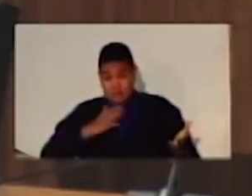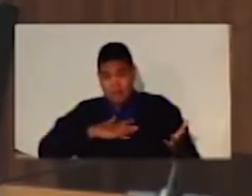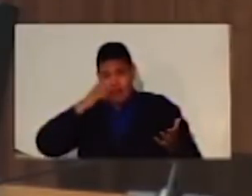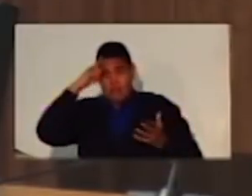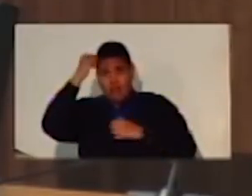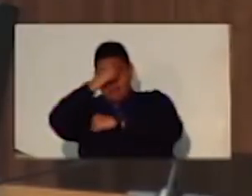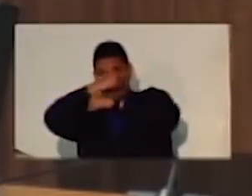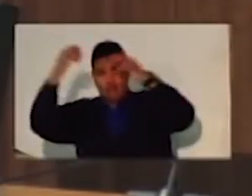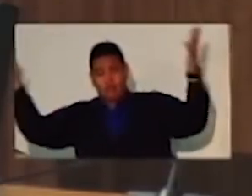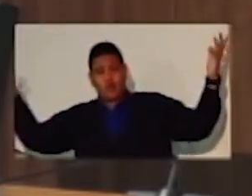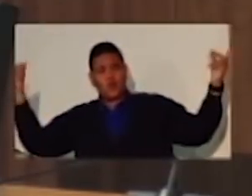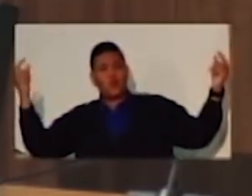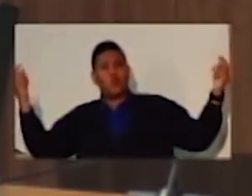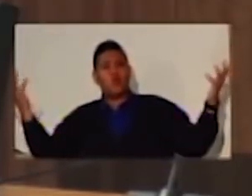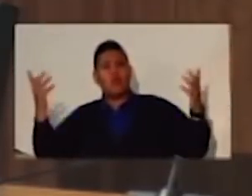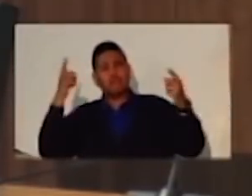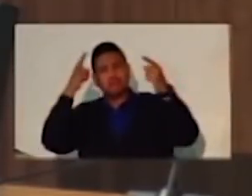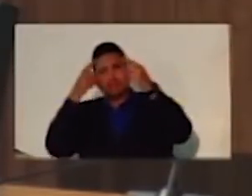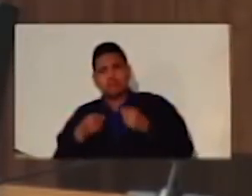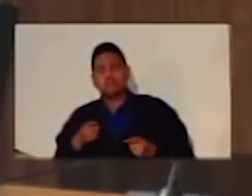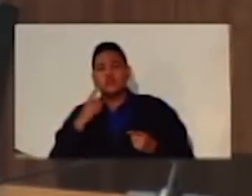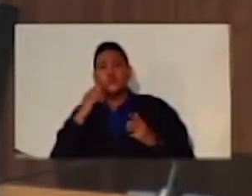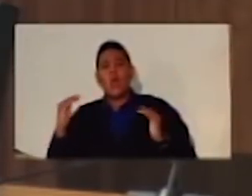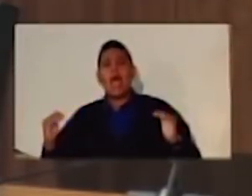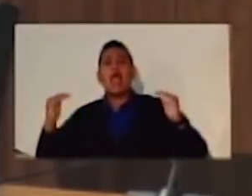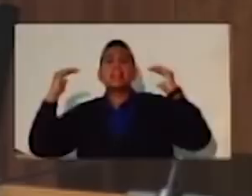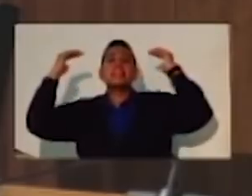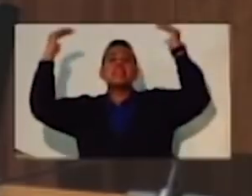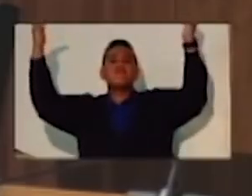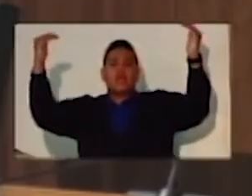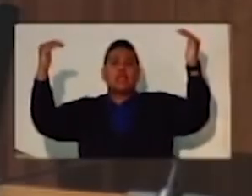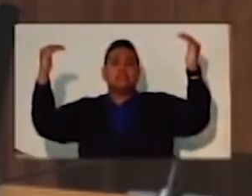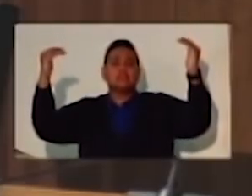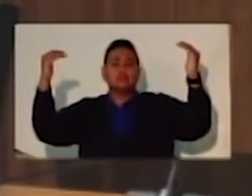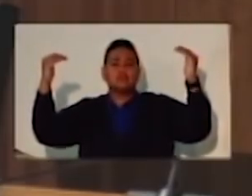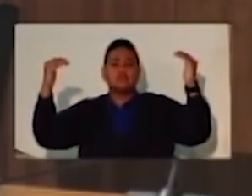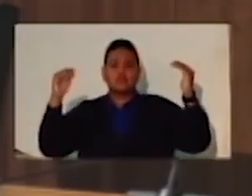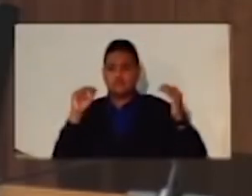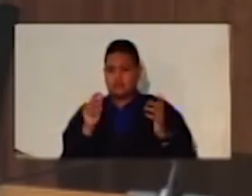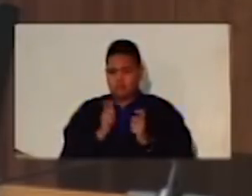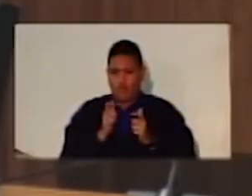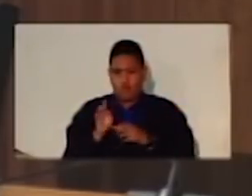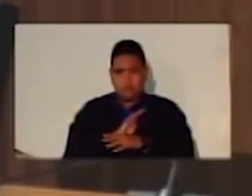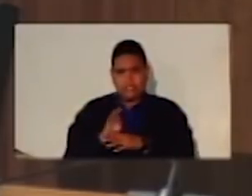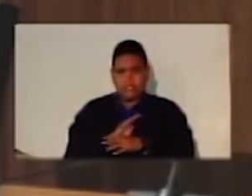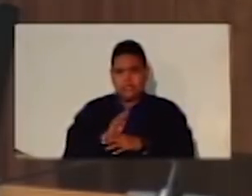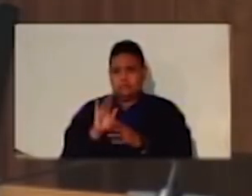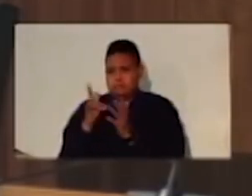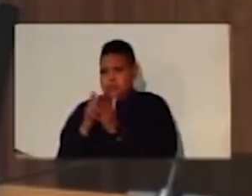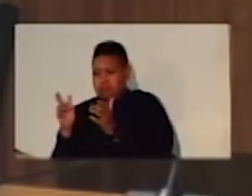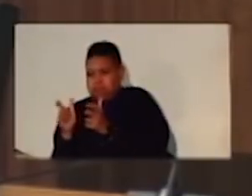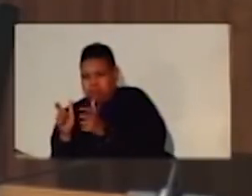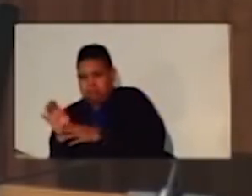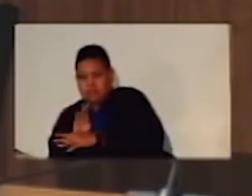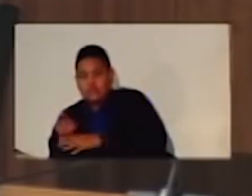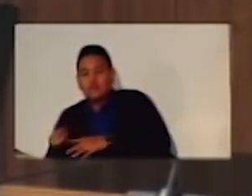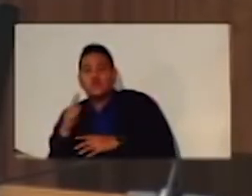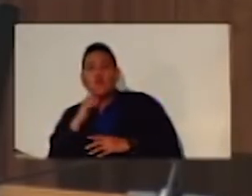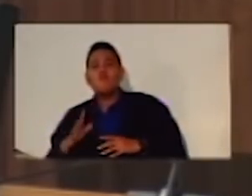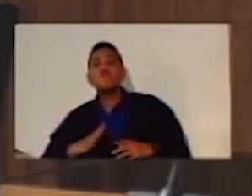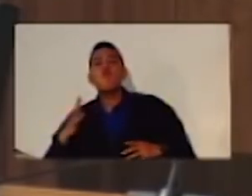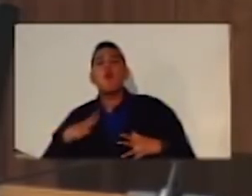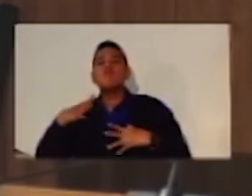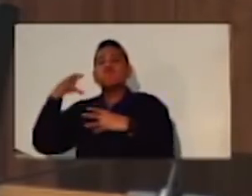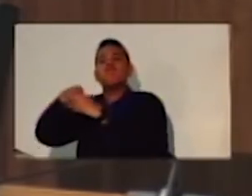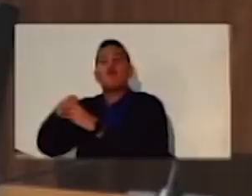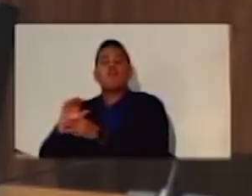to elevate the MSMEs to a formal and structured sector in the Jamaican economy and to